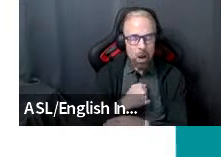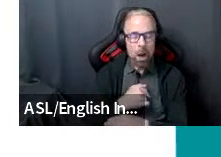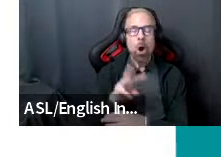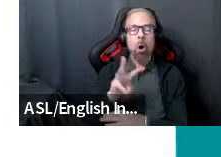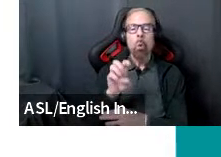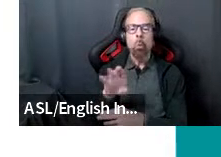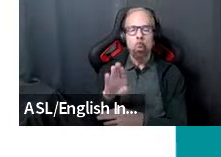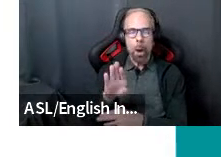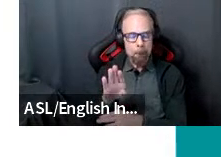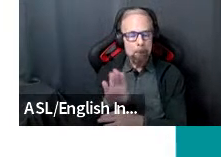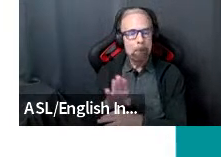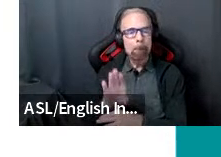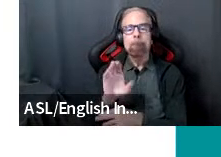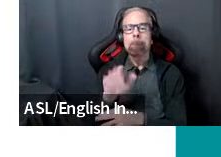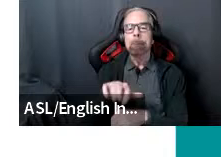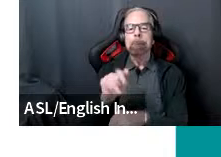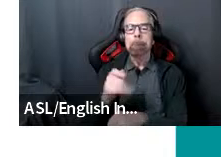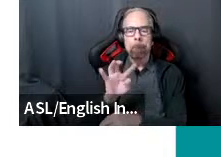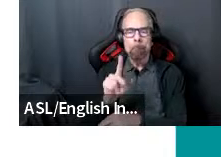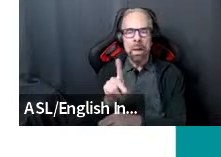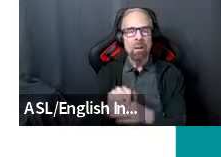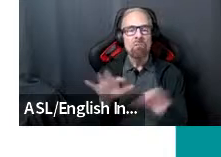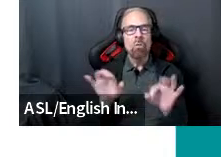form, you can email us at